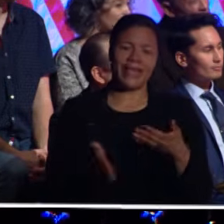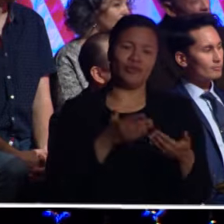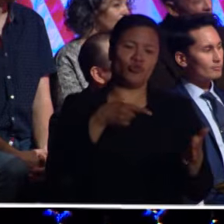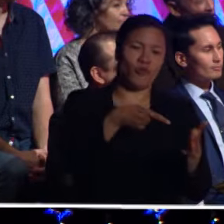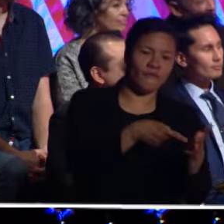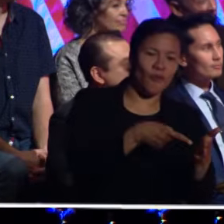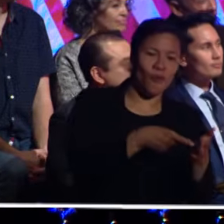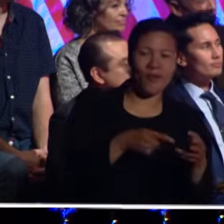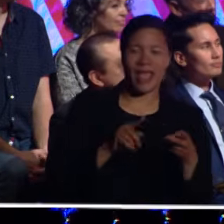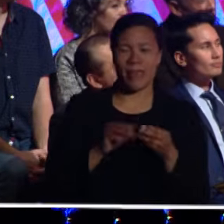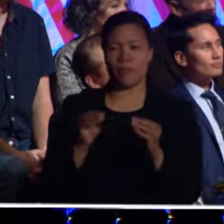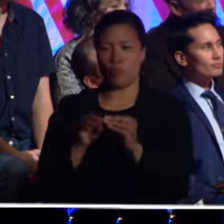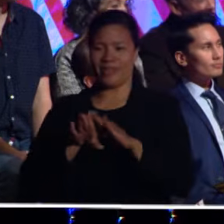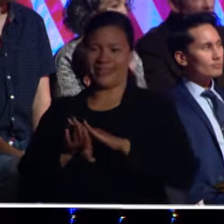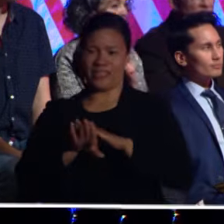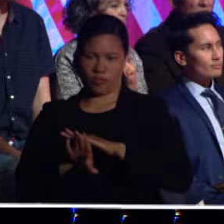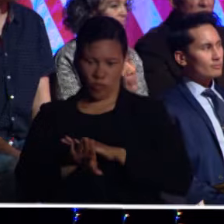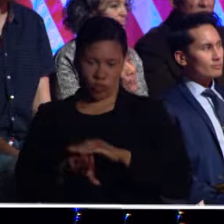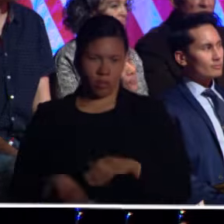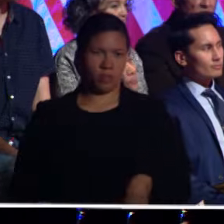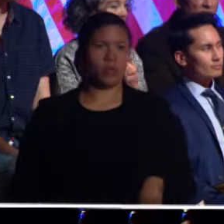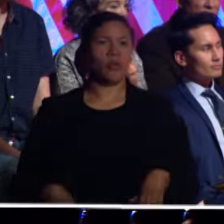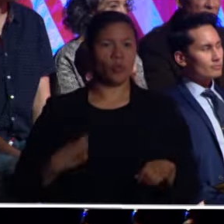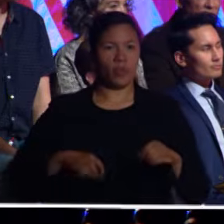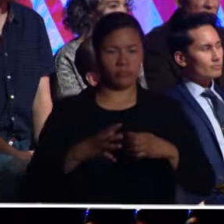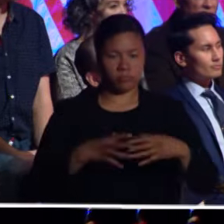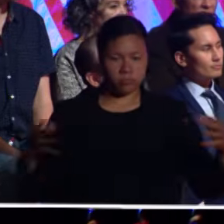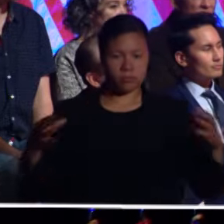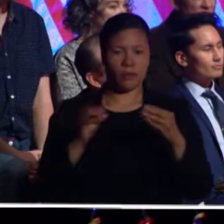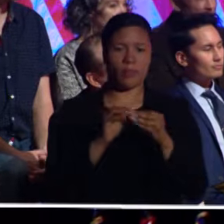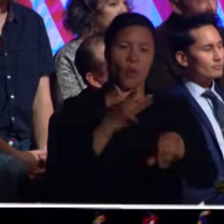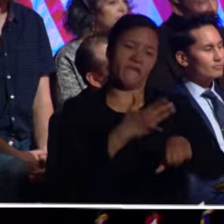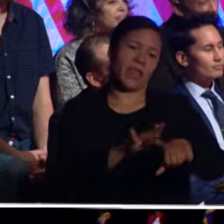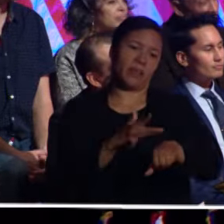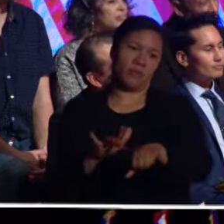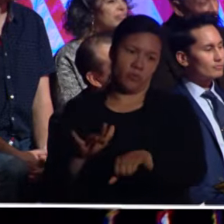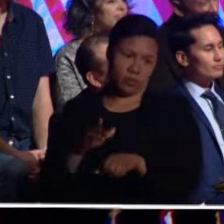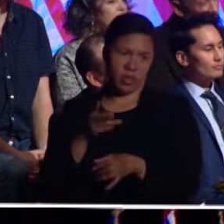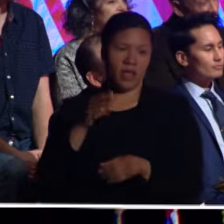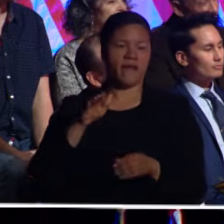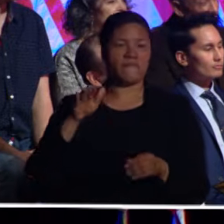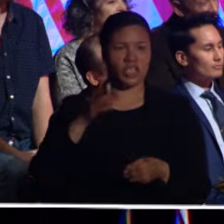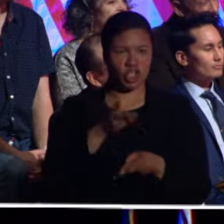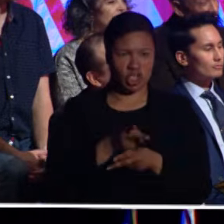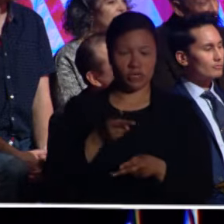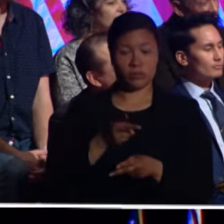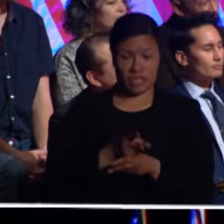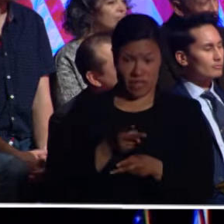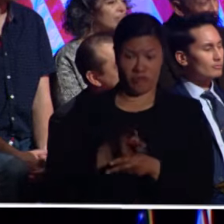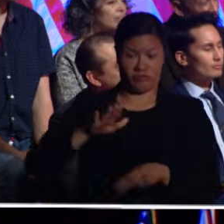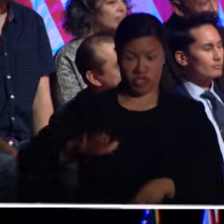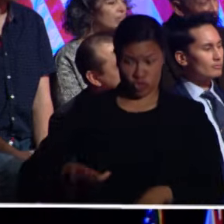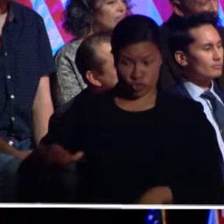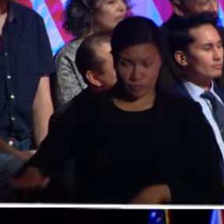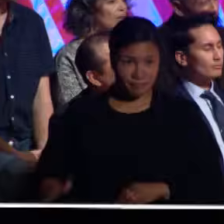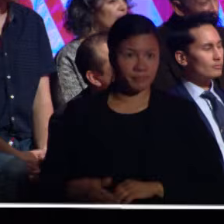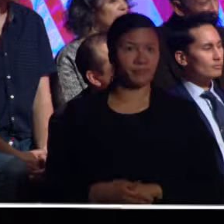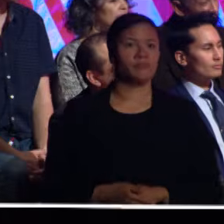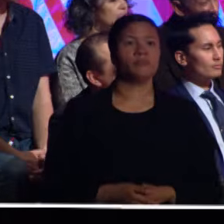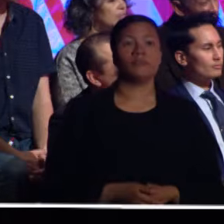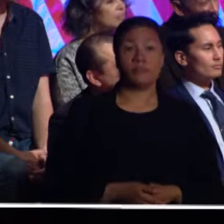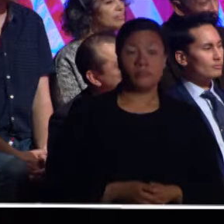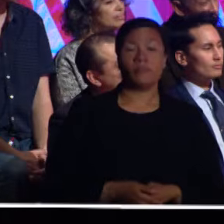number of seats available. A few years back, I visited about 20 schools, one Saturday, I think, before